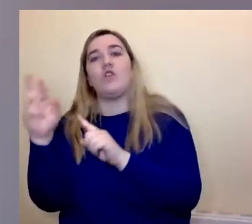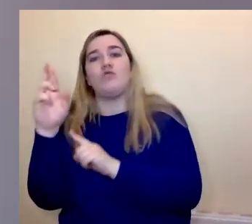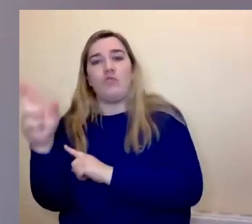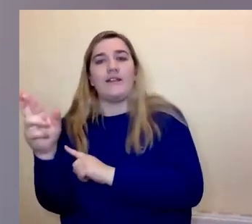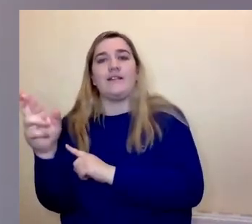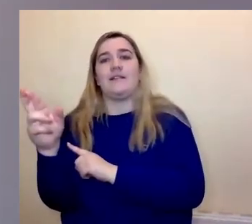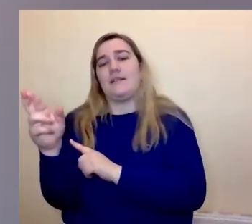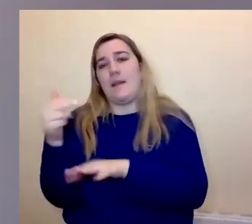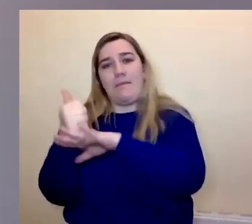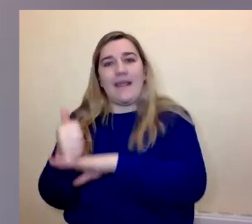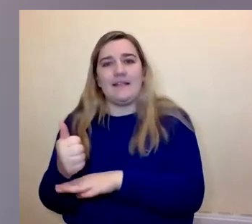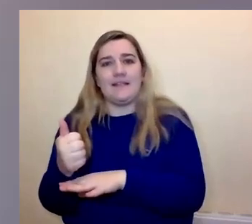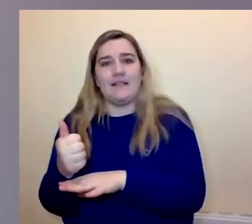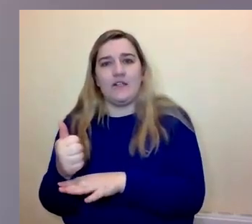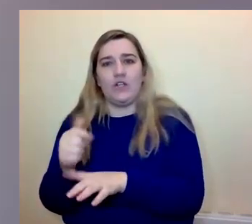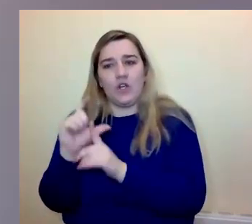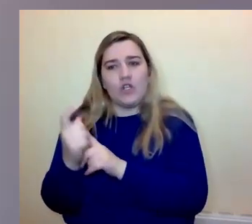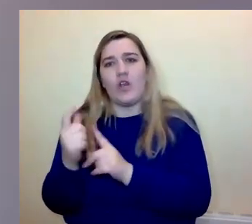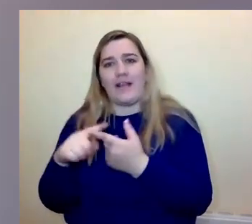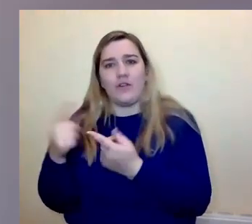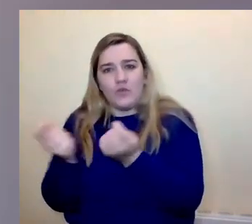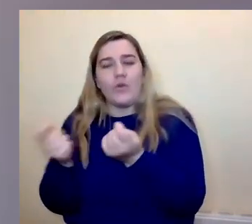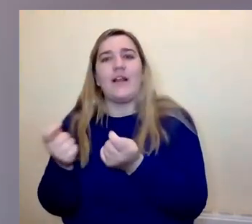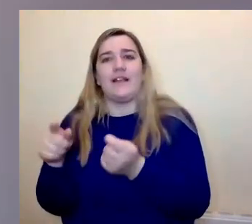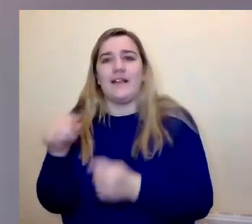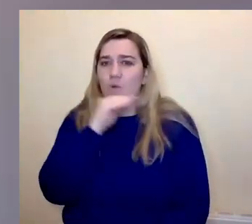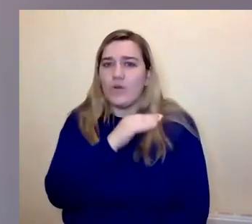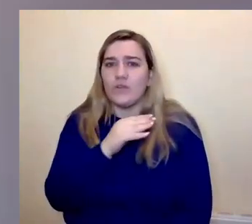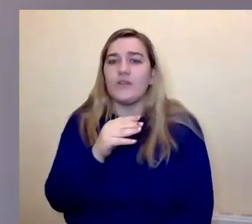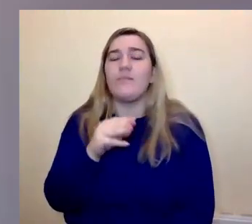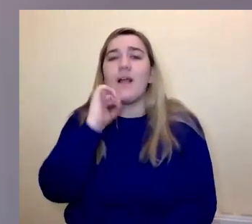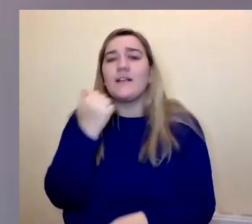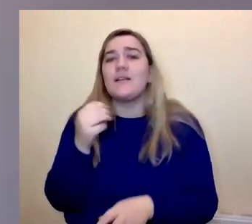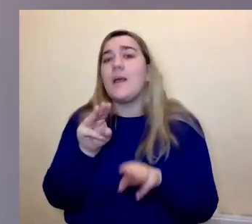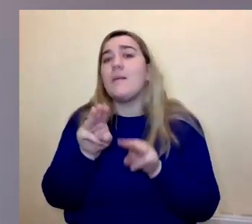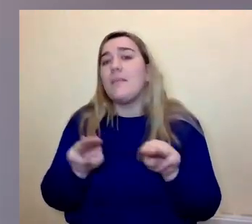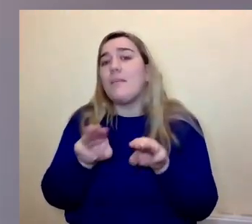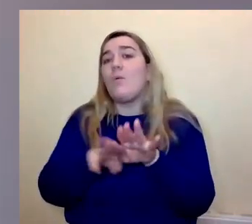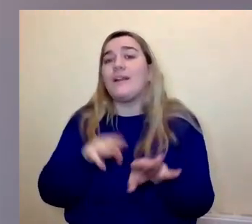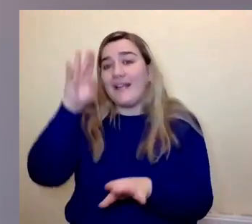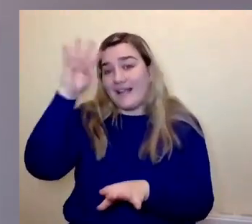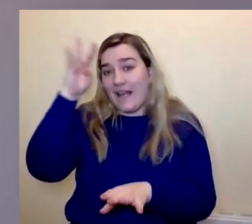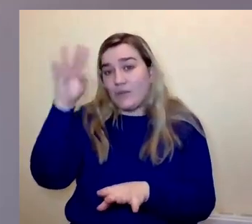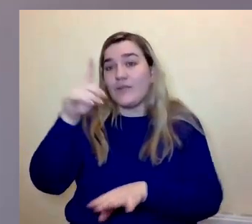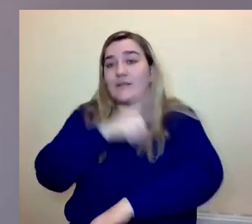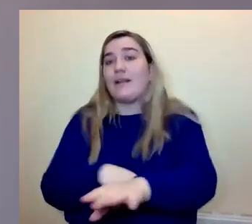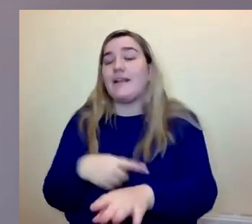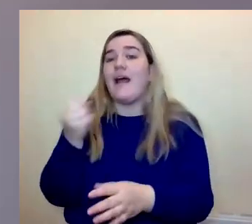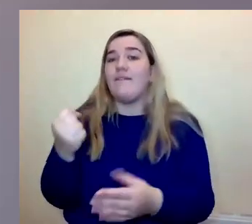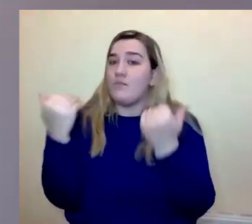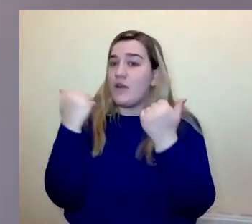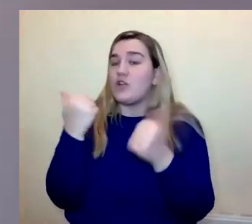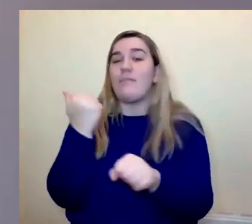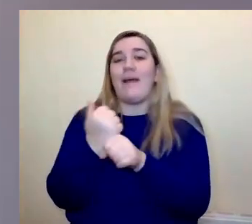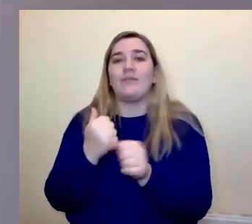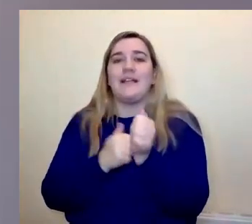consent. And it's so important, essential really, that people with an intellectual disability have access to information on the Assisted